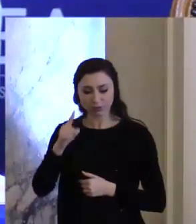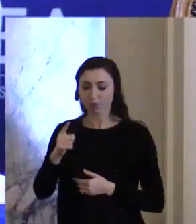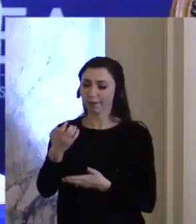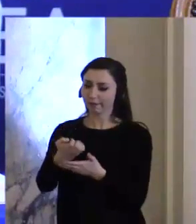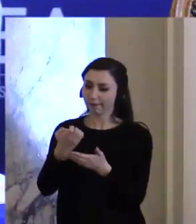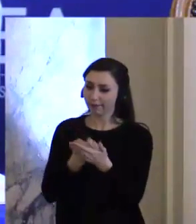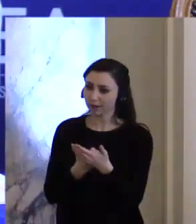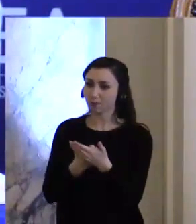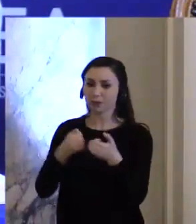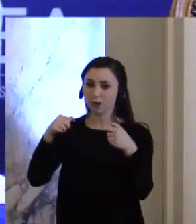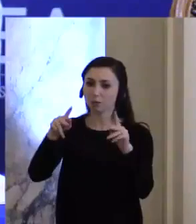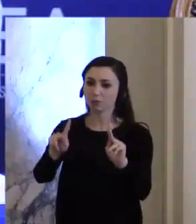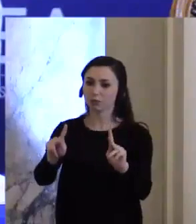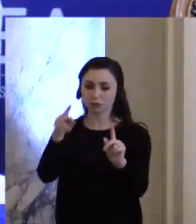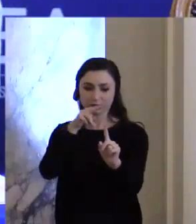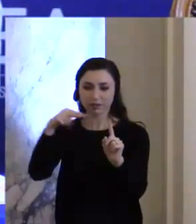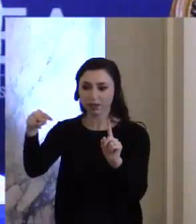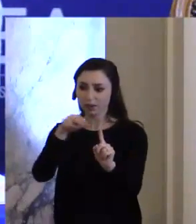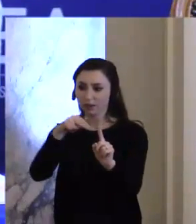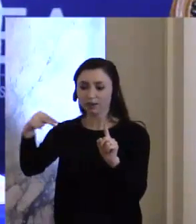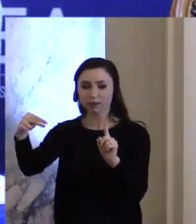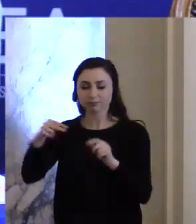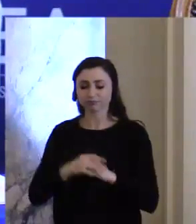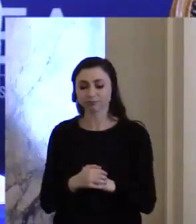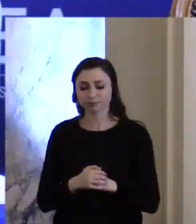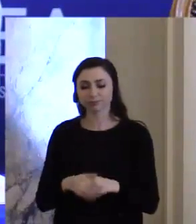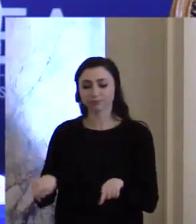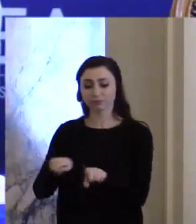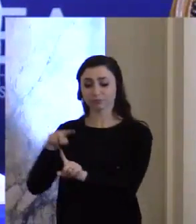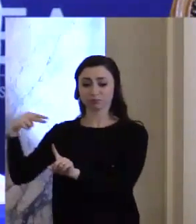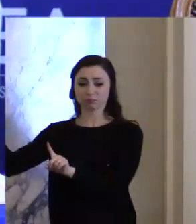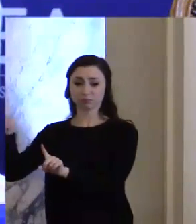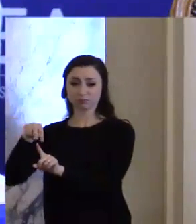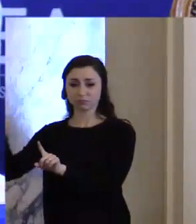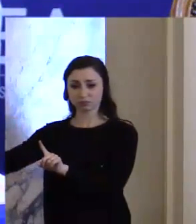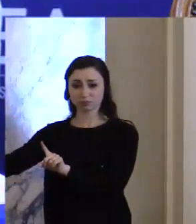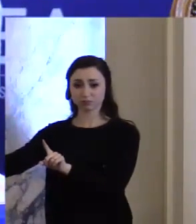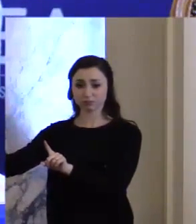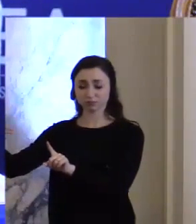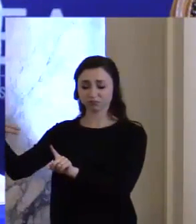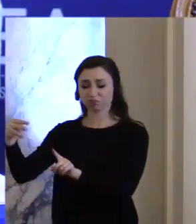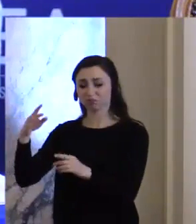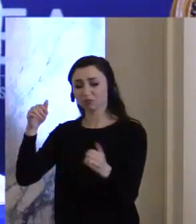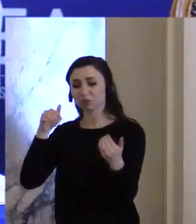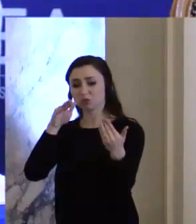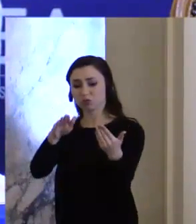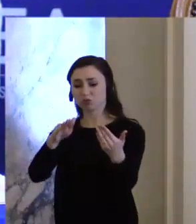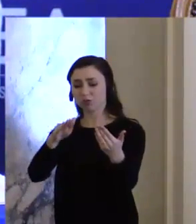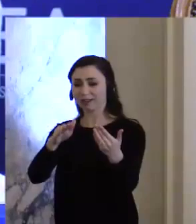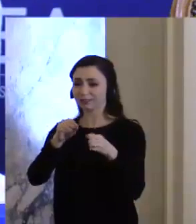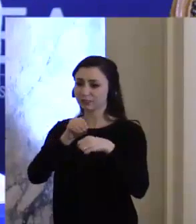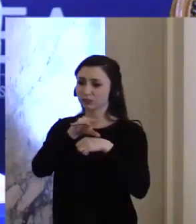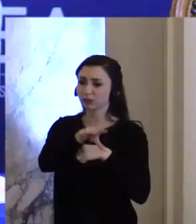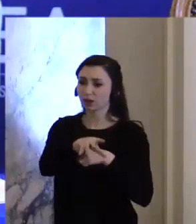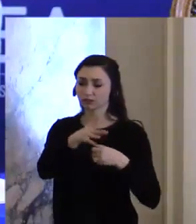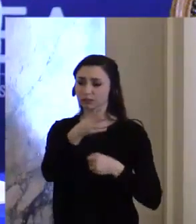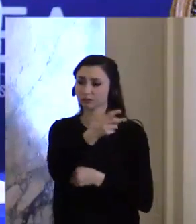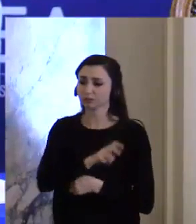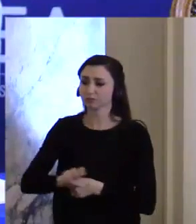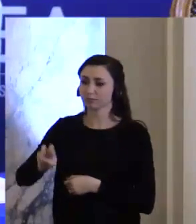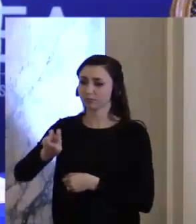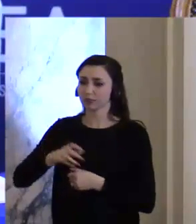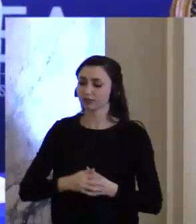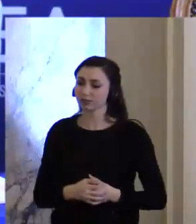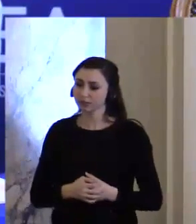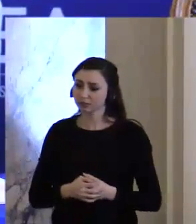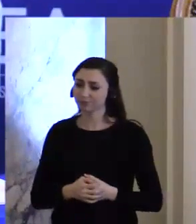opportunities angle, and from the perspective of addressing the root causes of migration, to name a few.